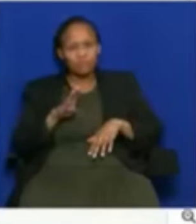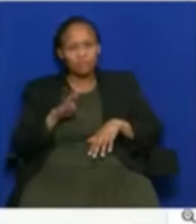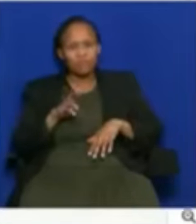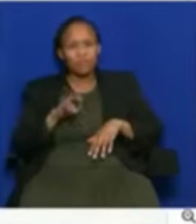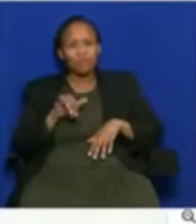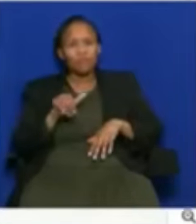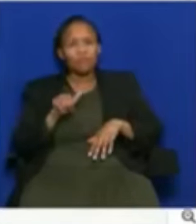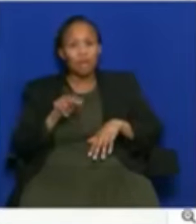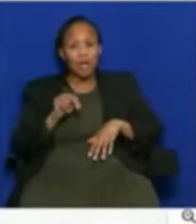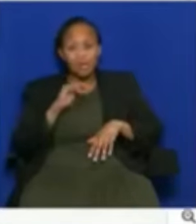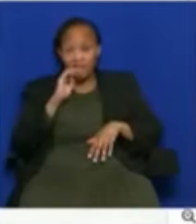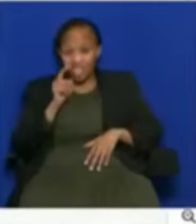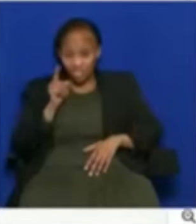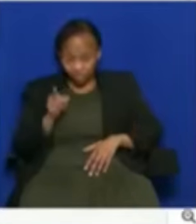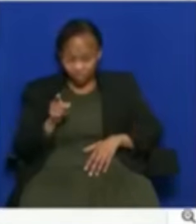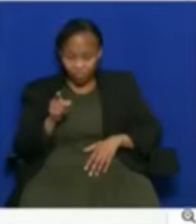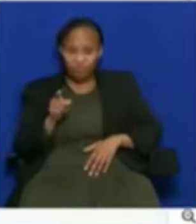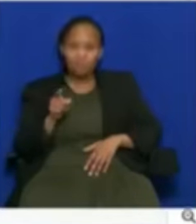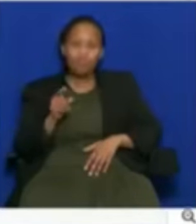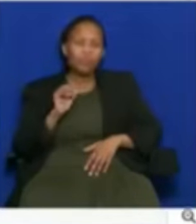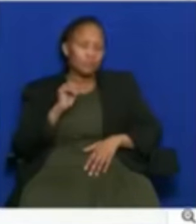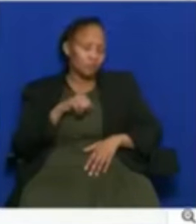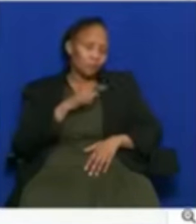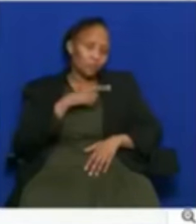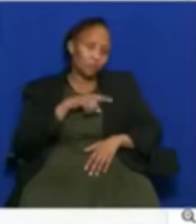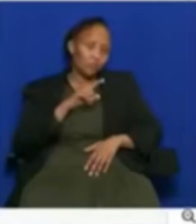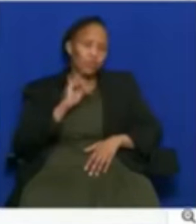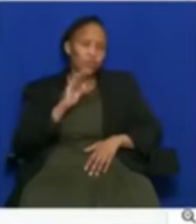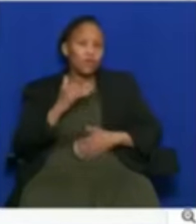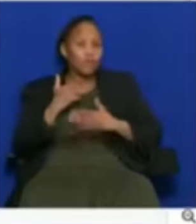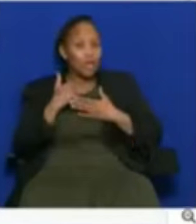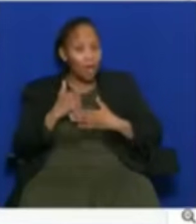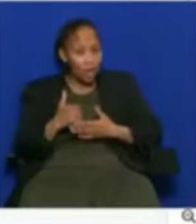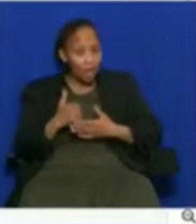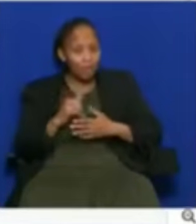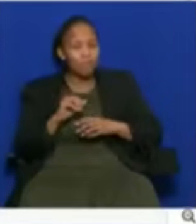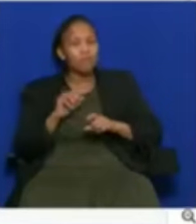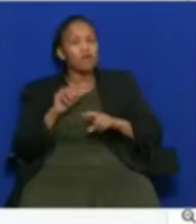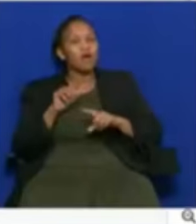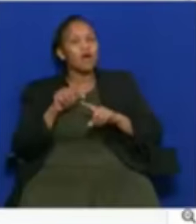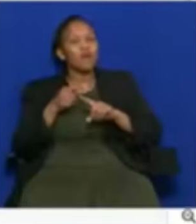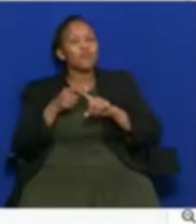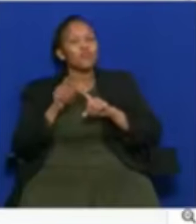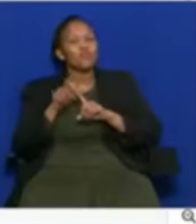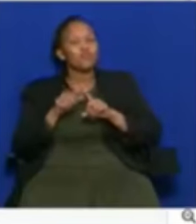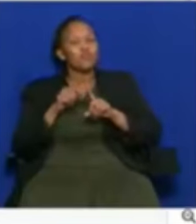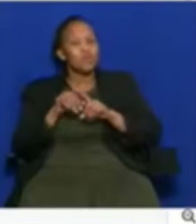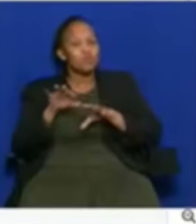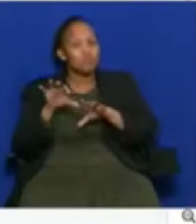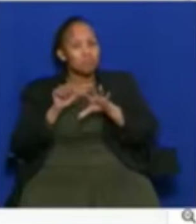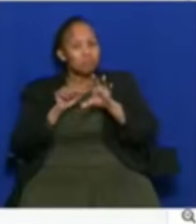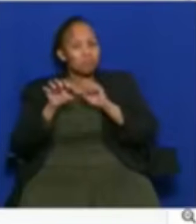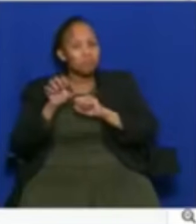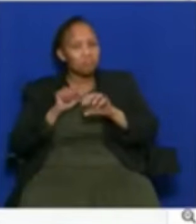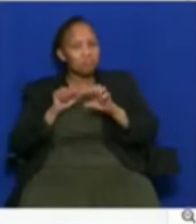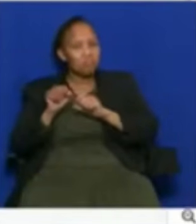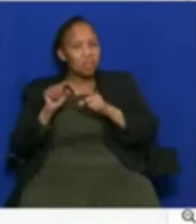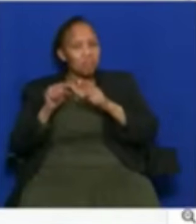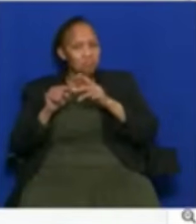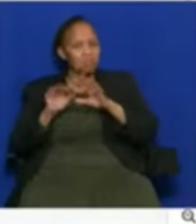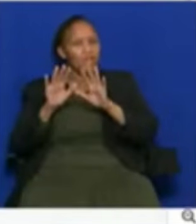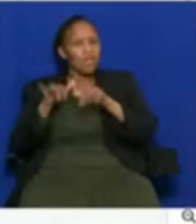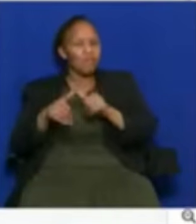Chair. Will assist the accused to collect any items they have left in their offices, whether personal or of